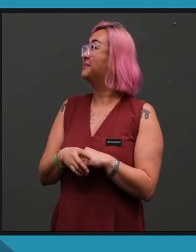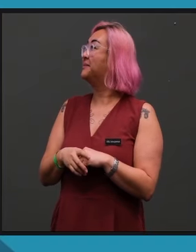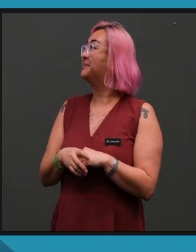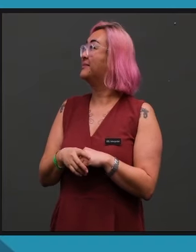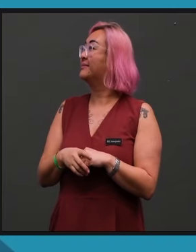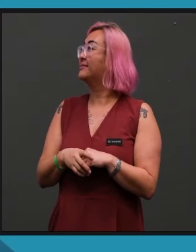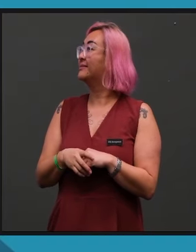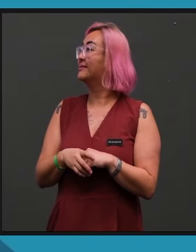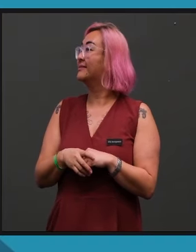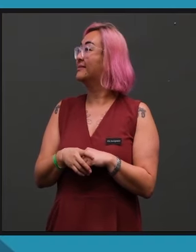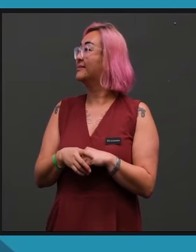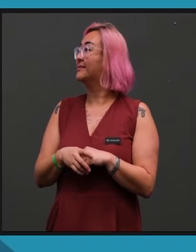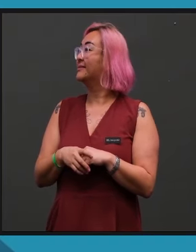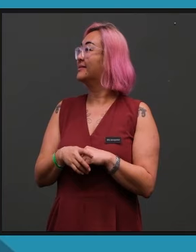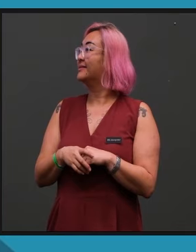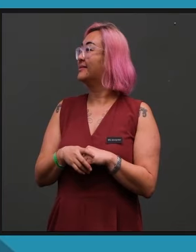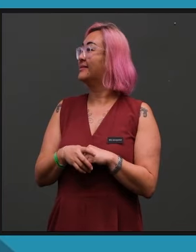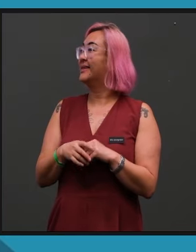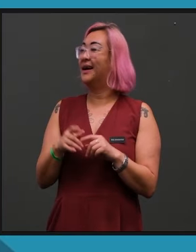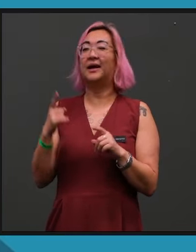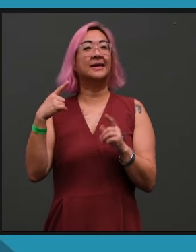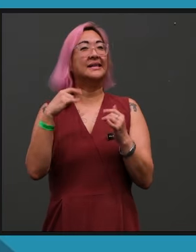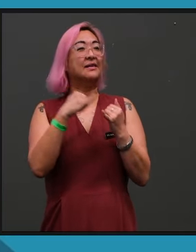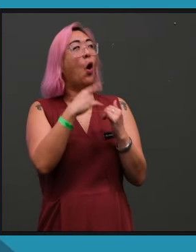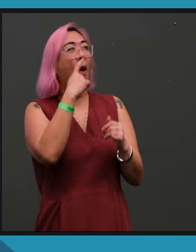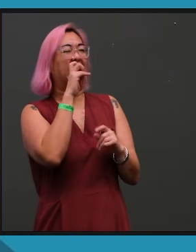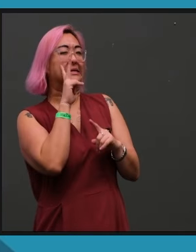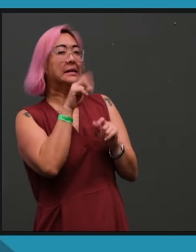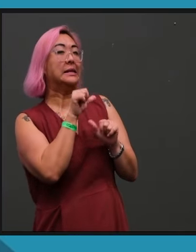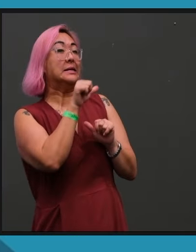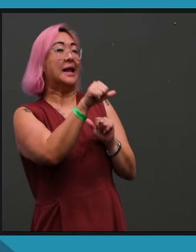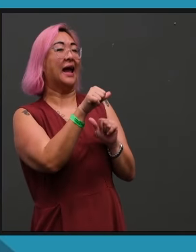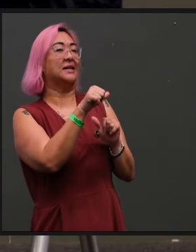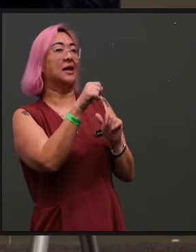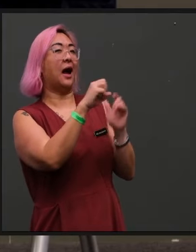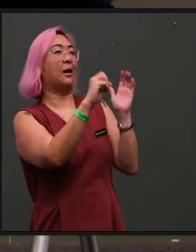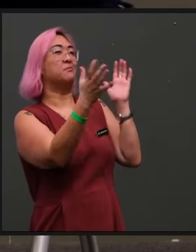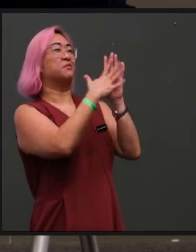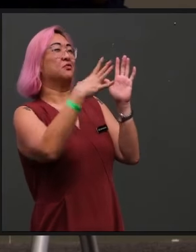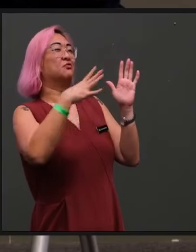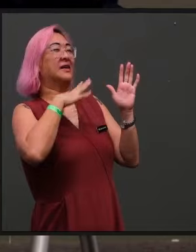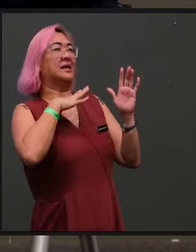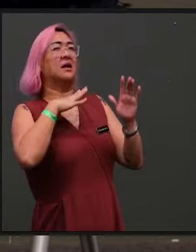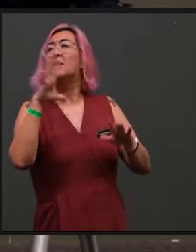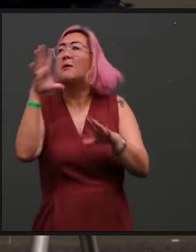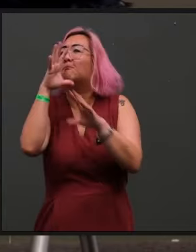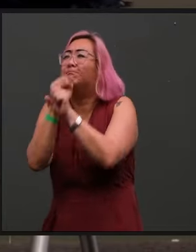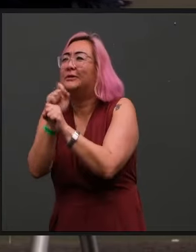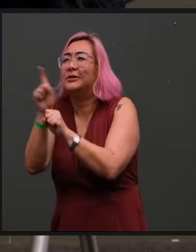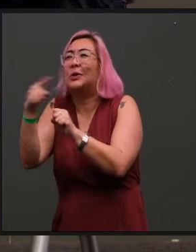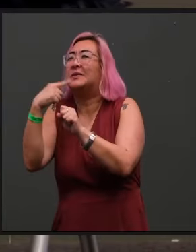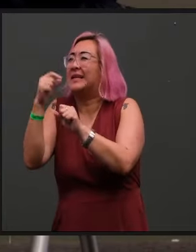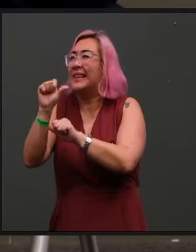see the next slide, I'm trying to track when you're like... Don't give away the magic.